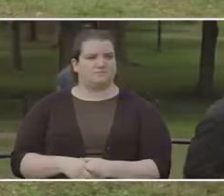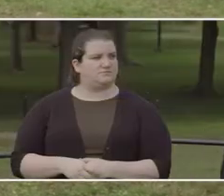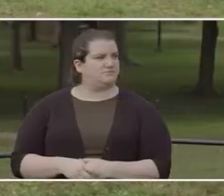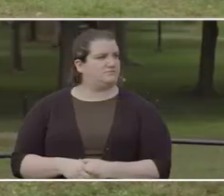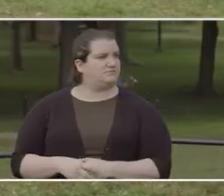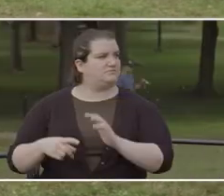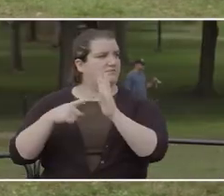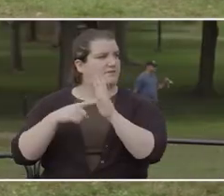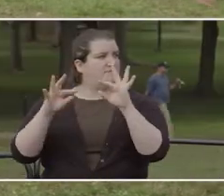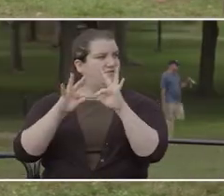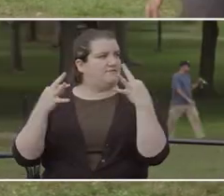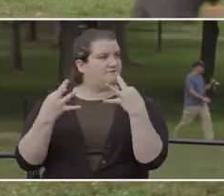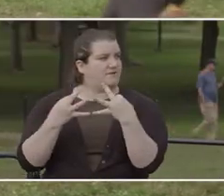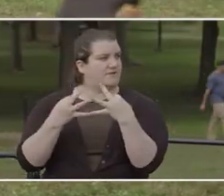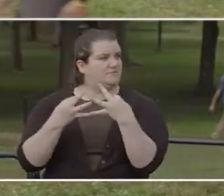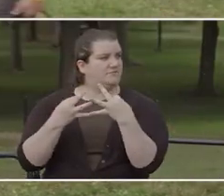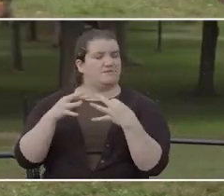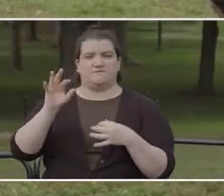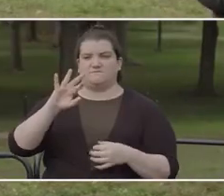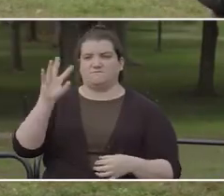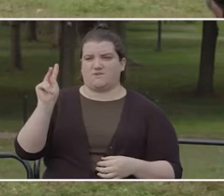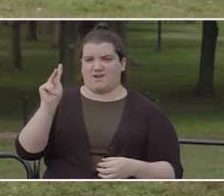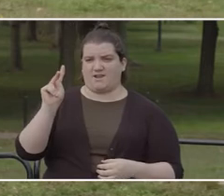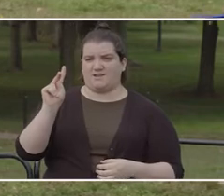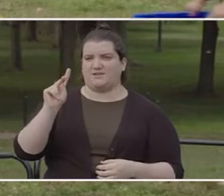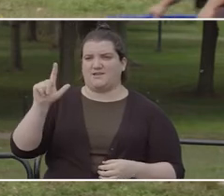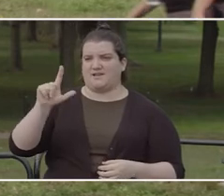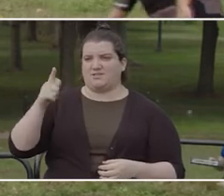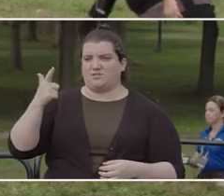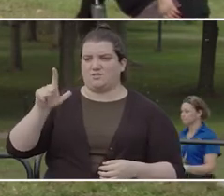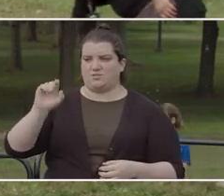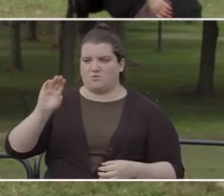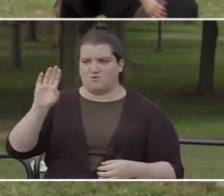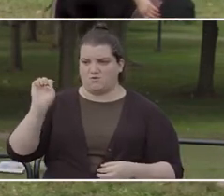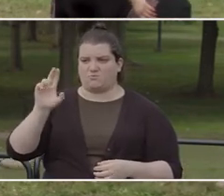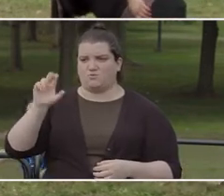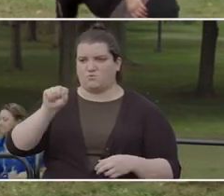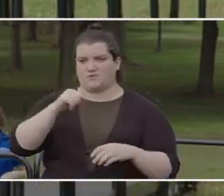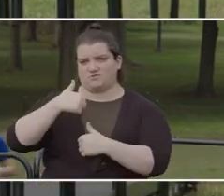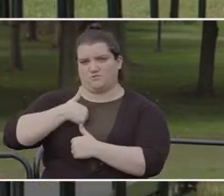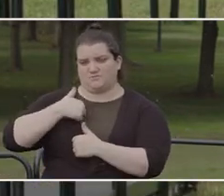On behalf of the family of Frank L. Glow, United States Army.